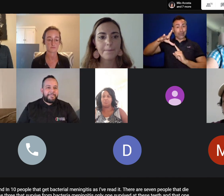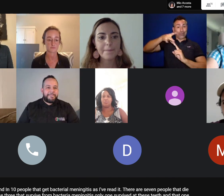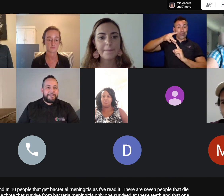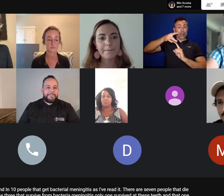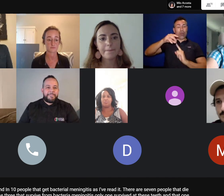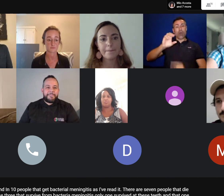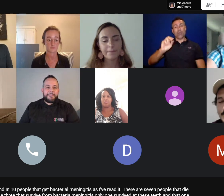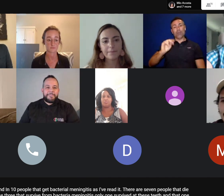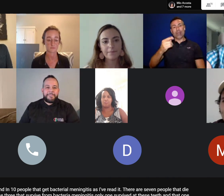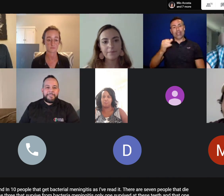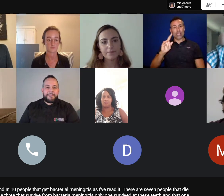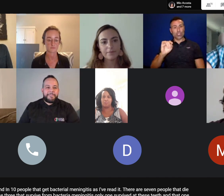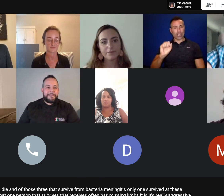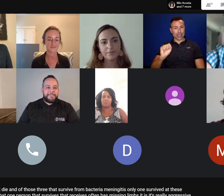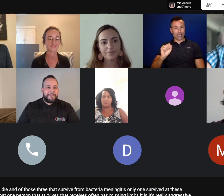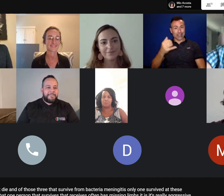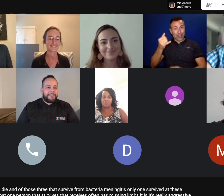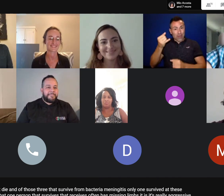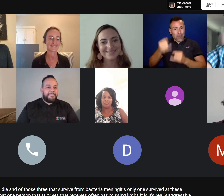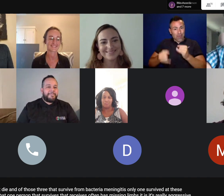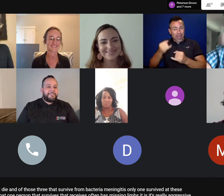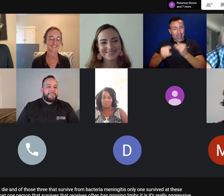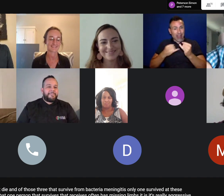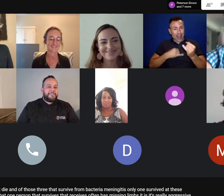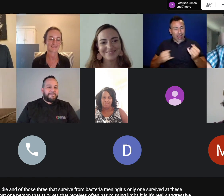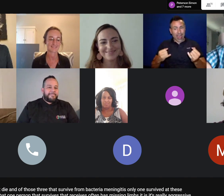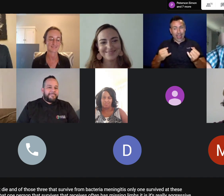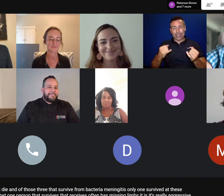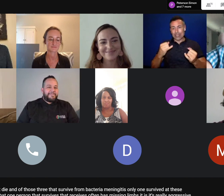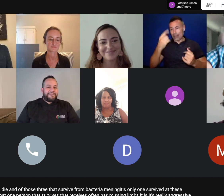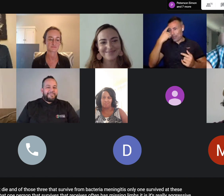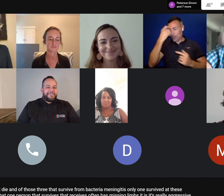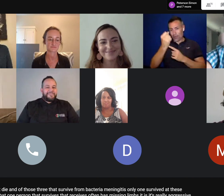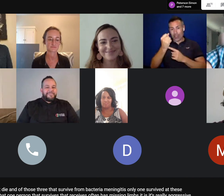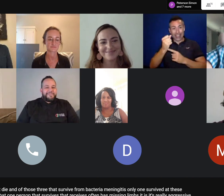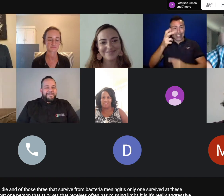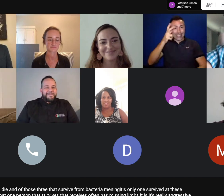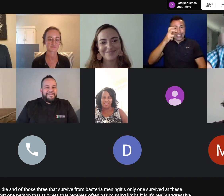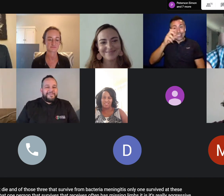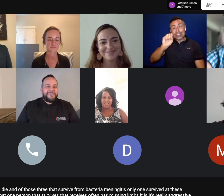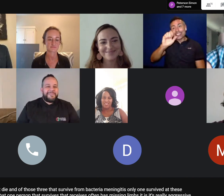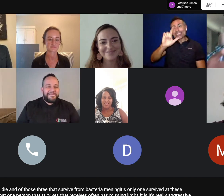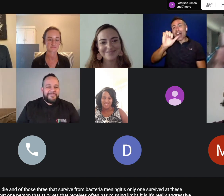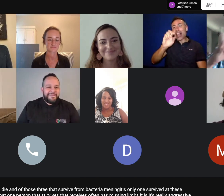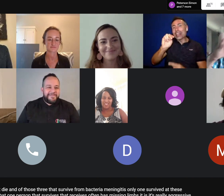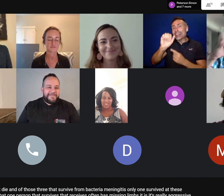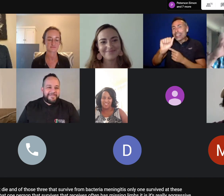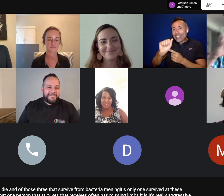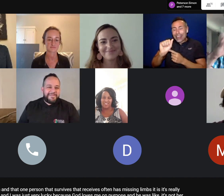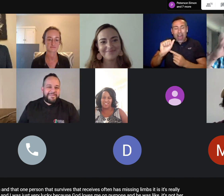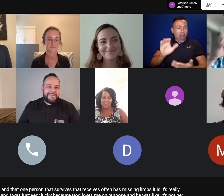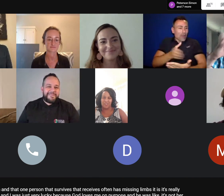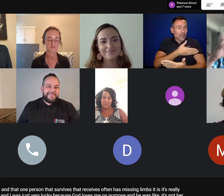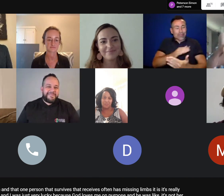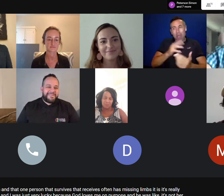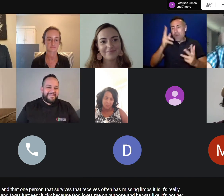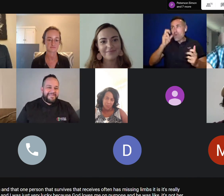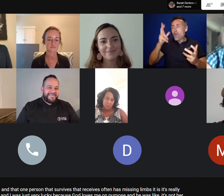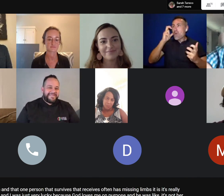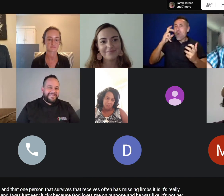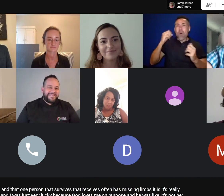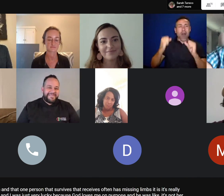is actually listening to Selena Quintanilla and being able to listen to a song on the radio and being able to like listen to her